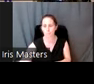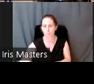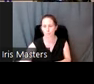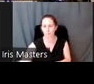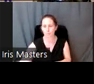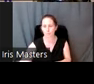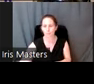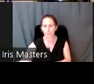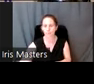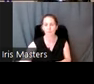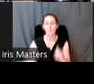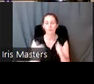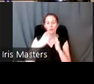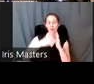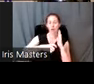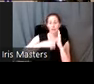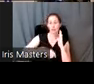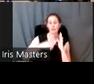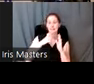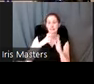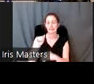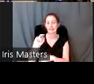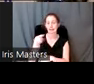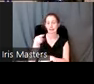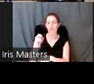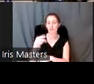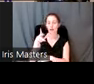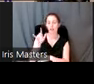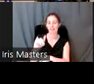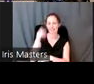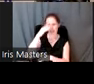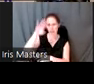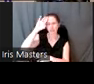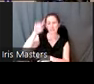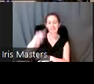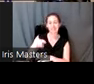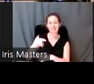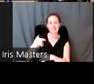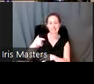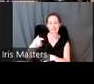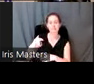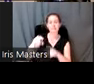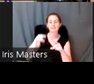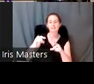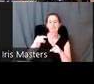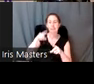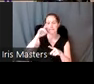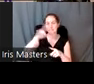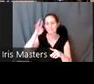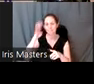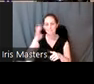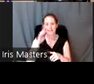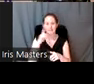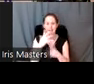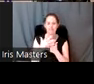Within archaeology and anthropology, this myth of the vanishing Indian prompted early 20th century salvage ethnography